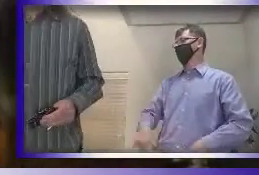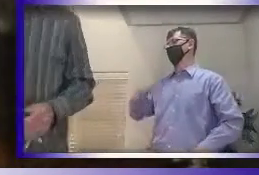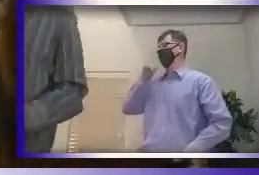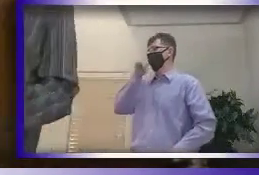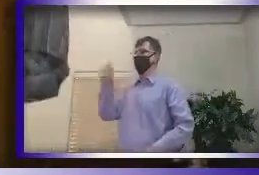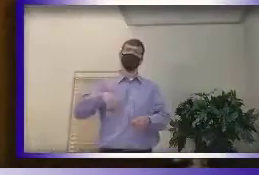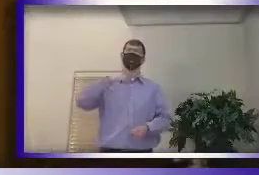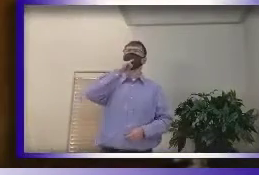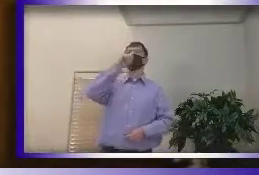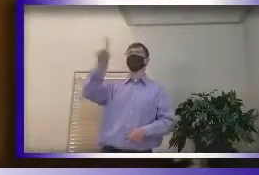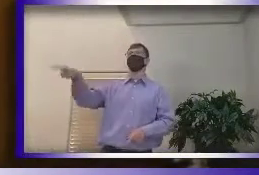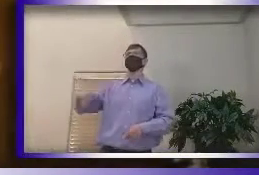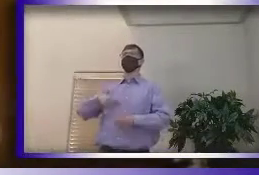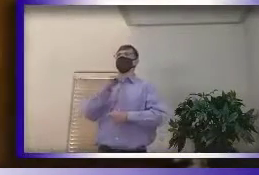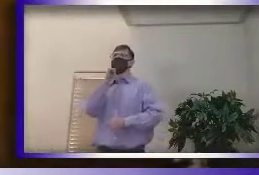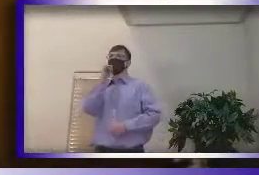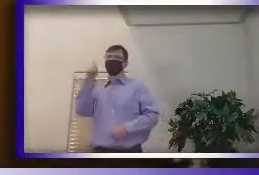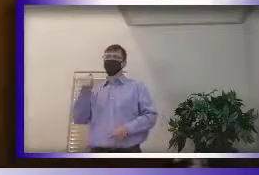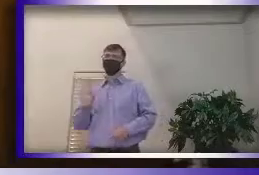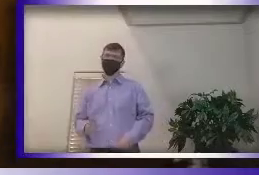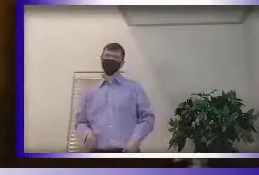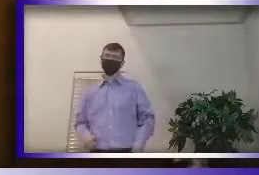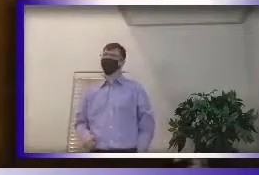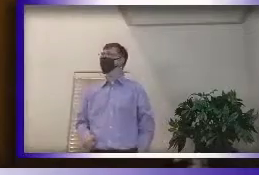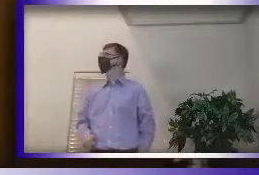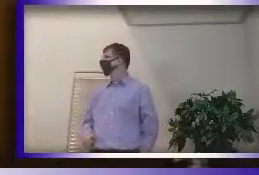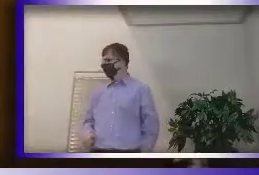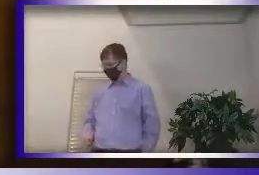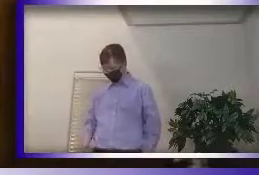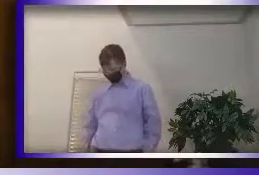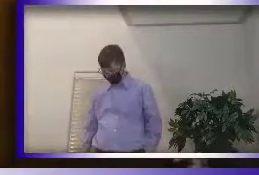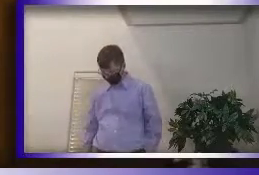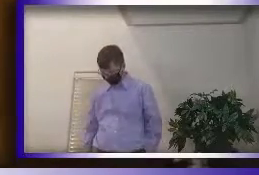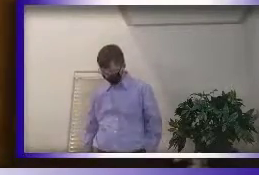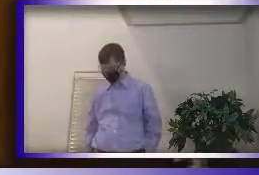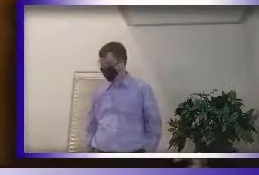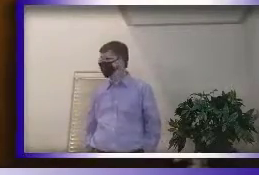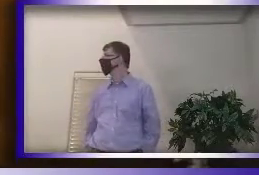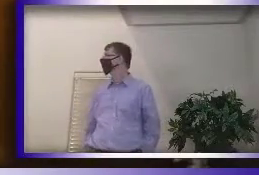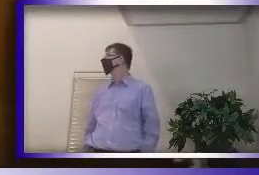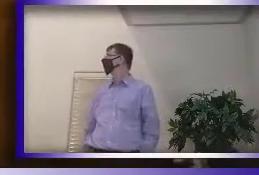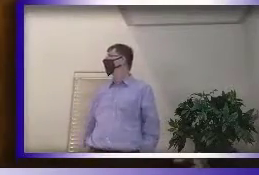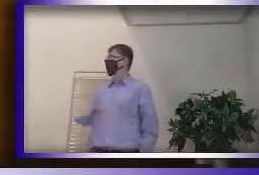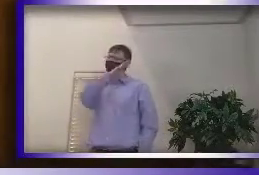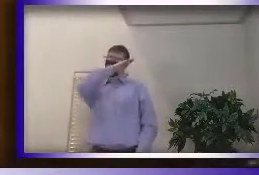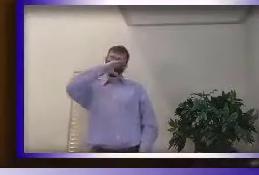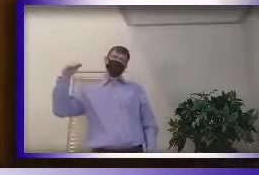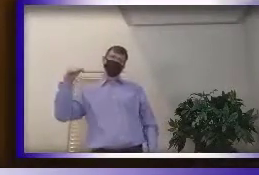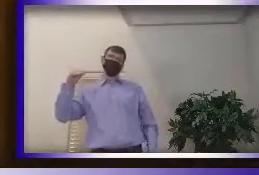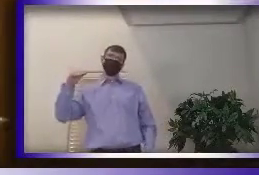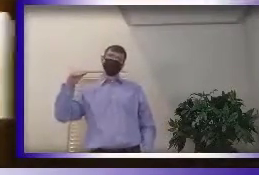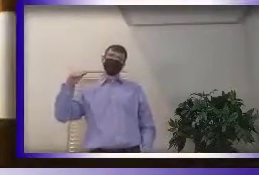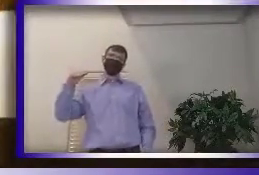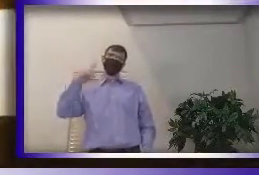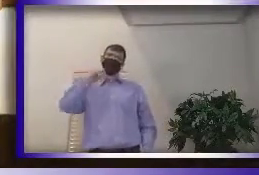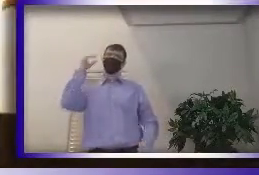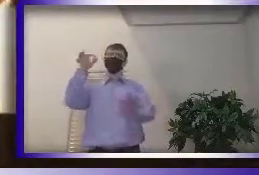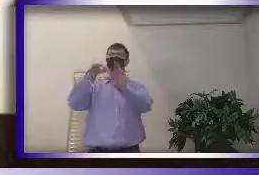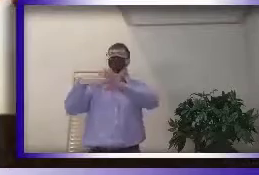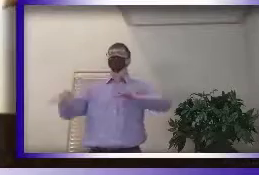And part of the Say Their Names movement was about rewriting the script. In our